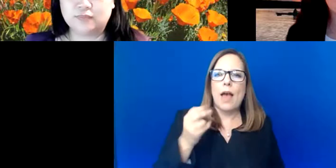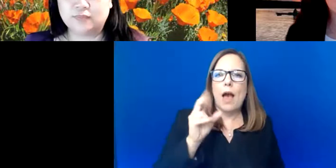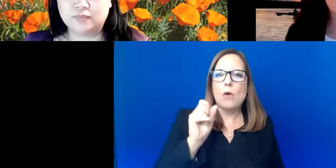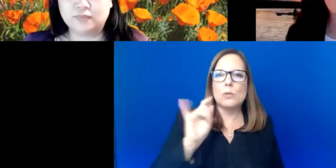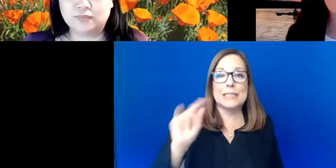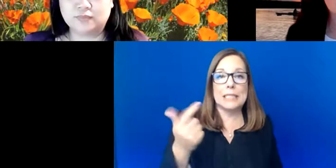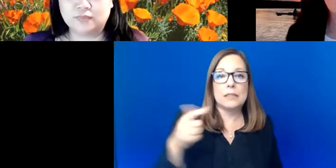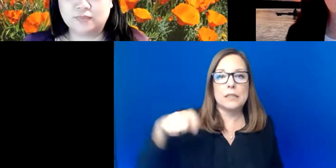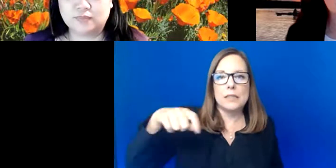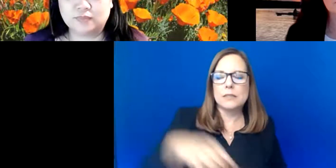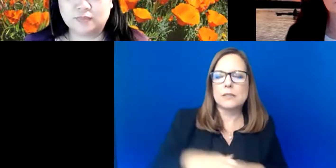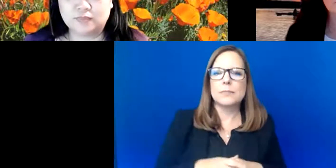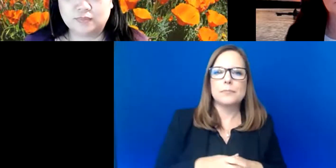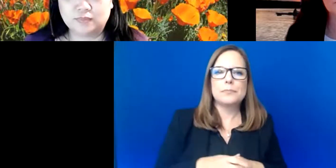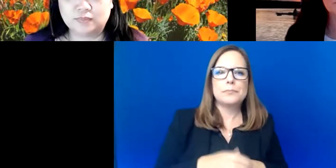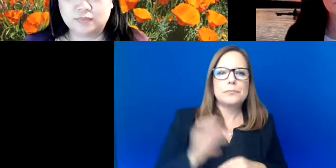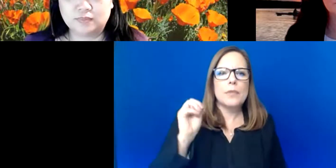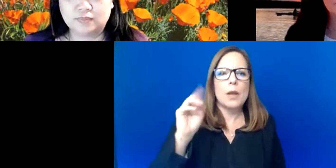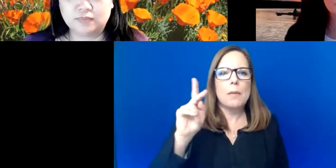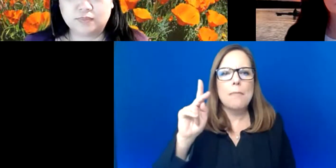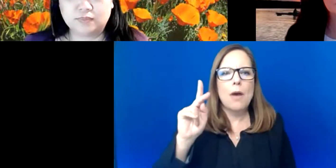Yeah, and this is Mark Beckley. I just want to jump in.